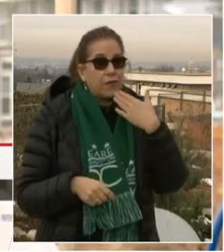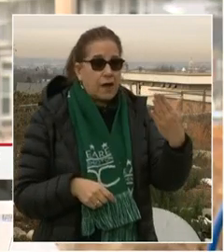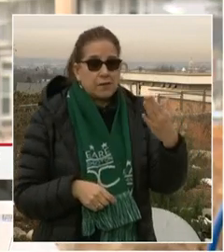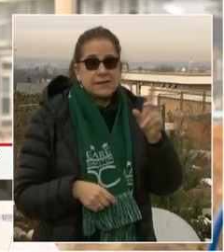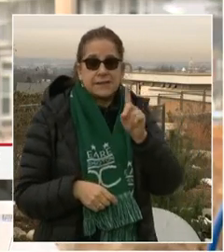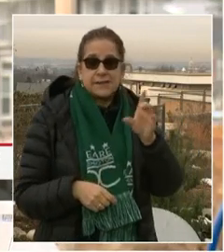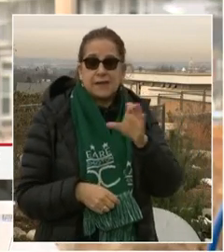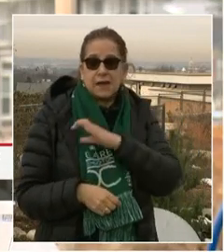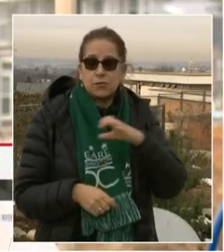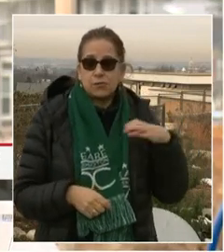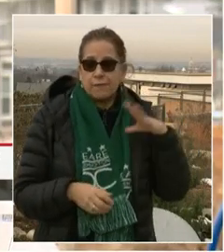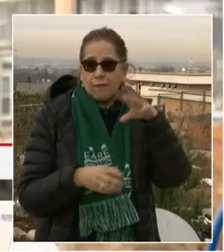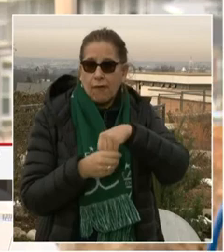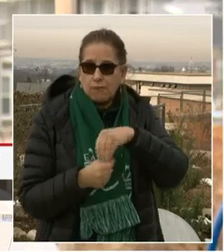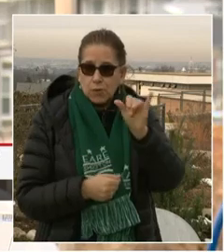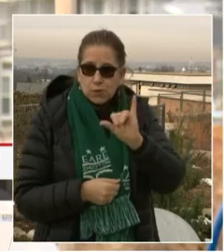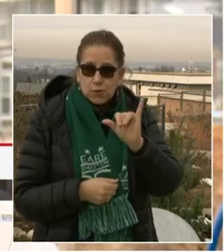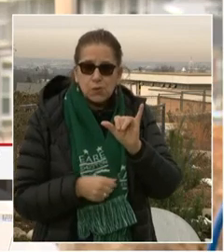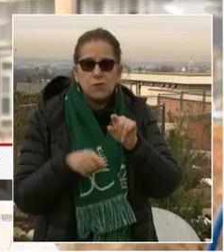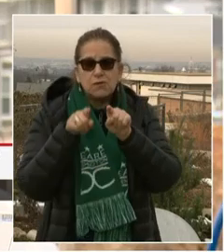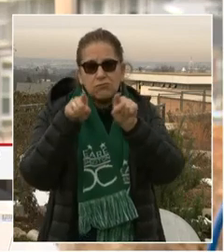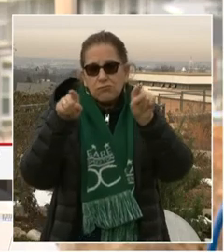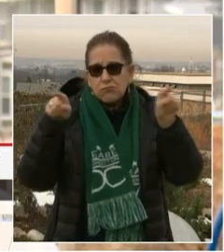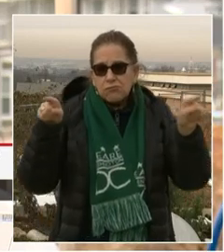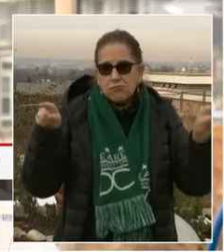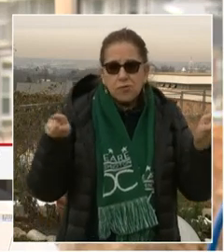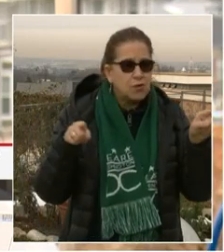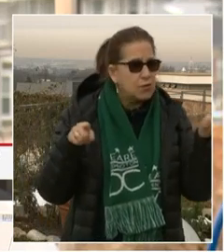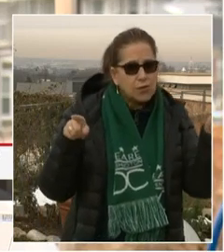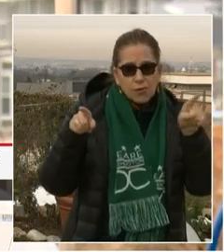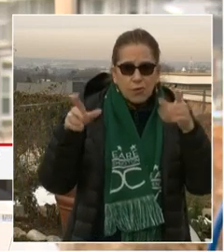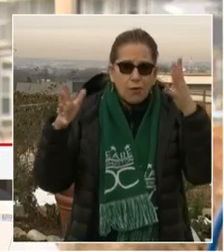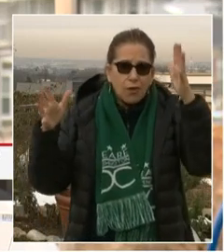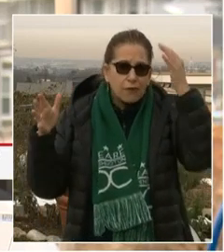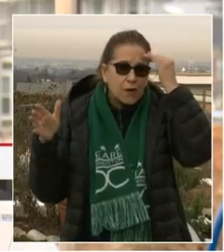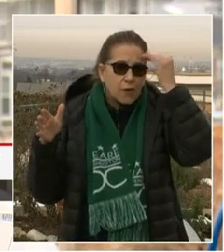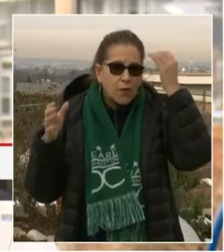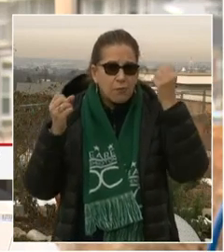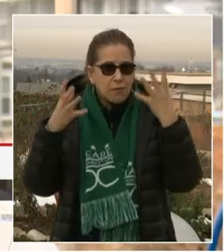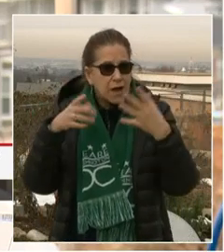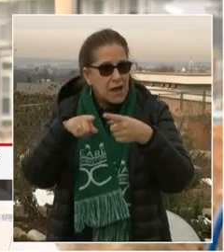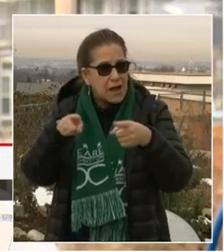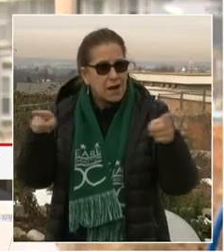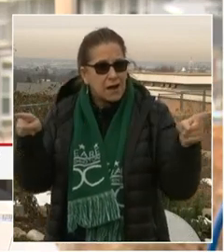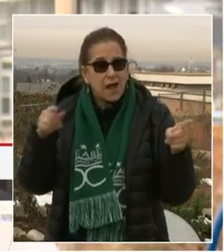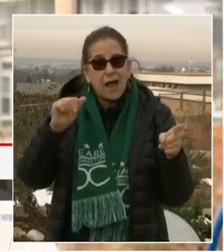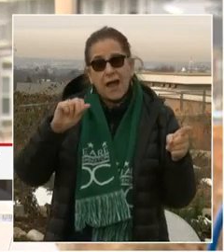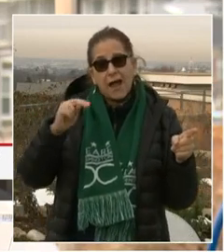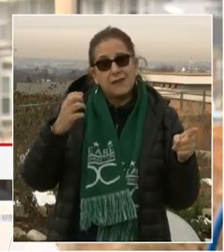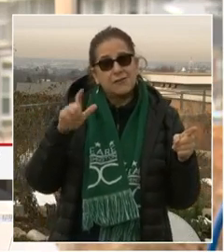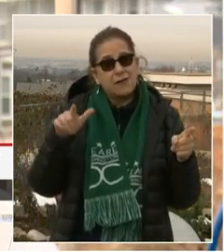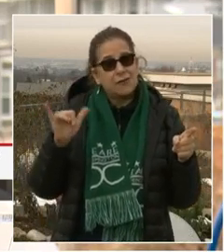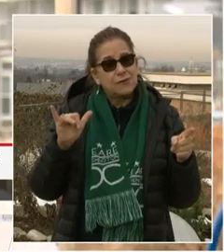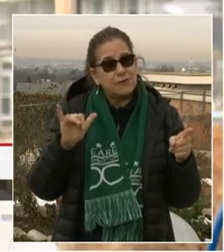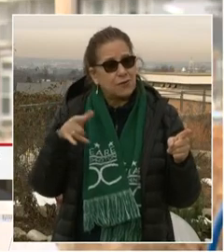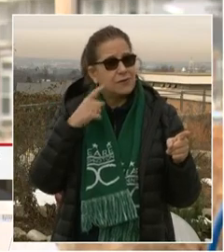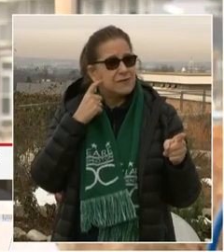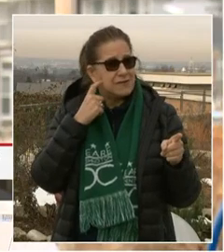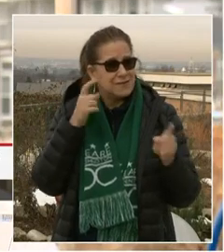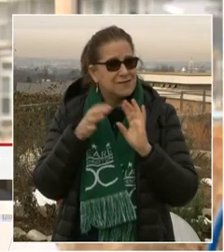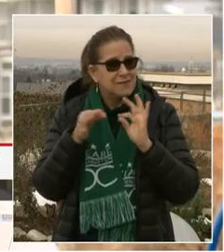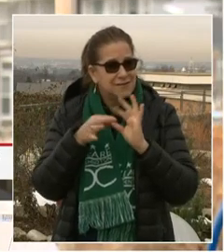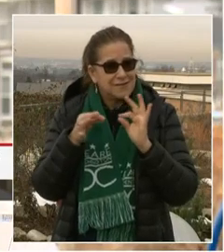have to tell anybody sitting here, and Angel has amplified with her story, that it's expensive to raise a